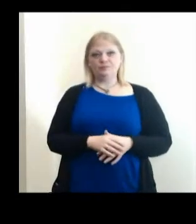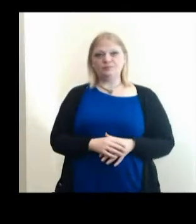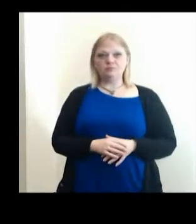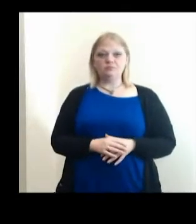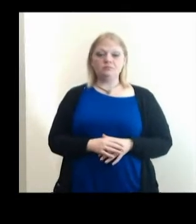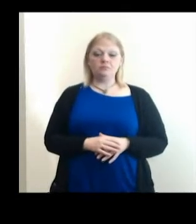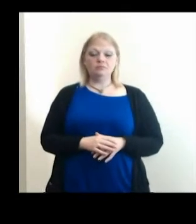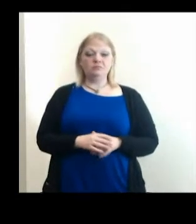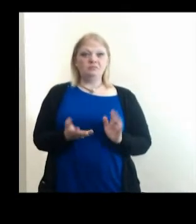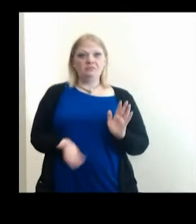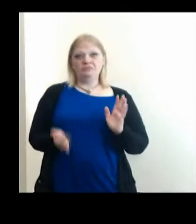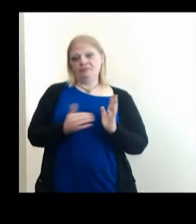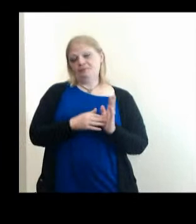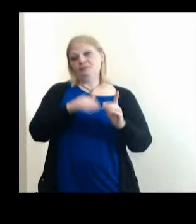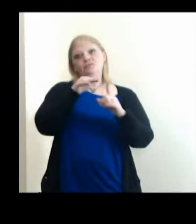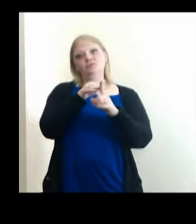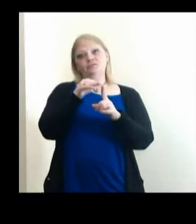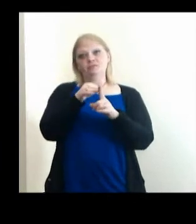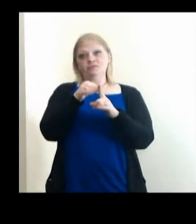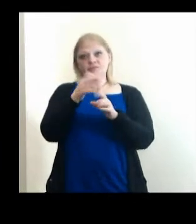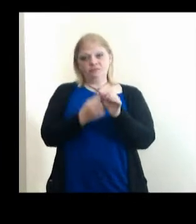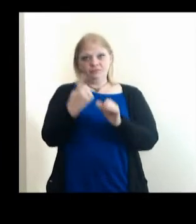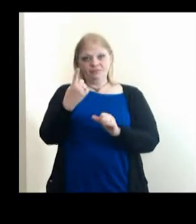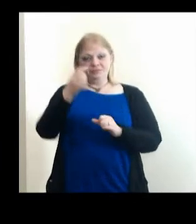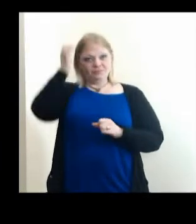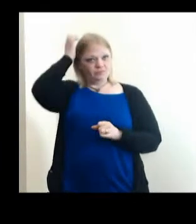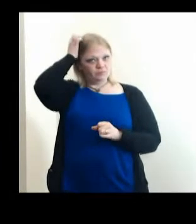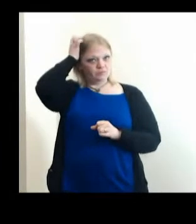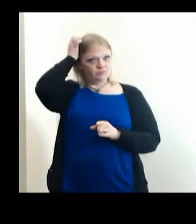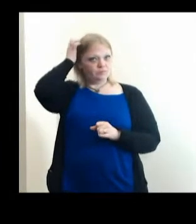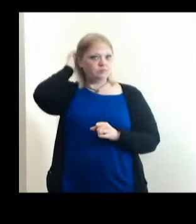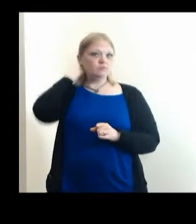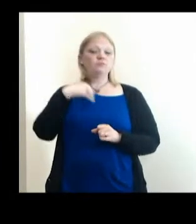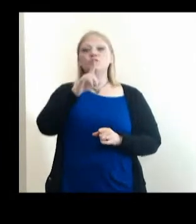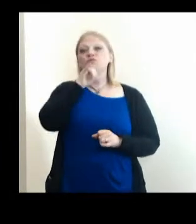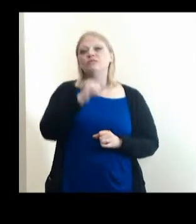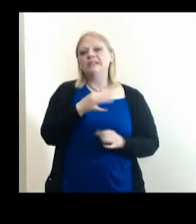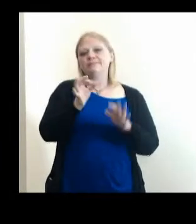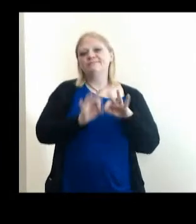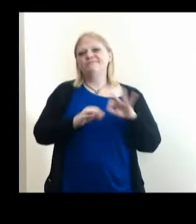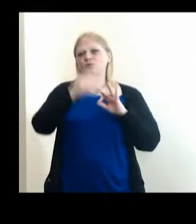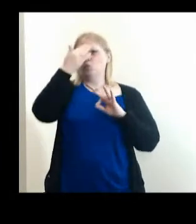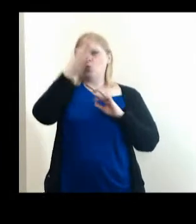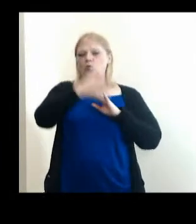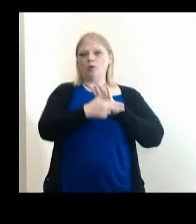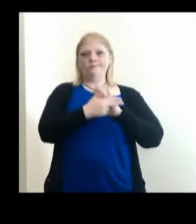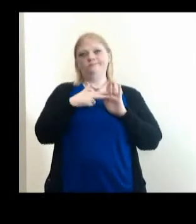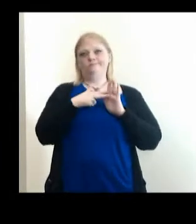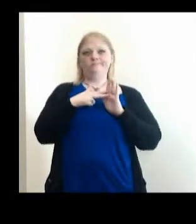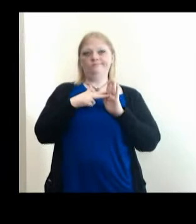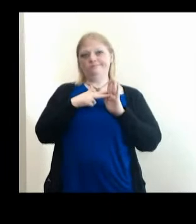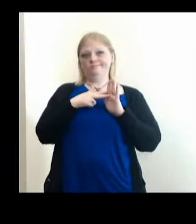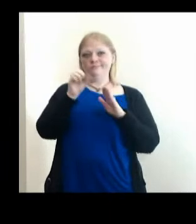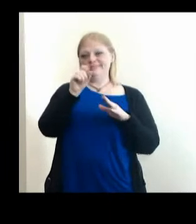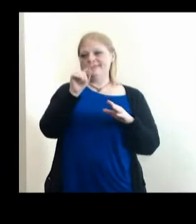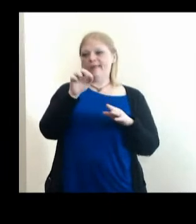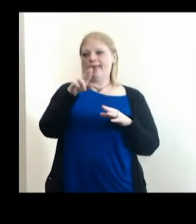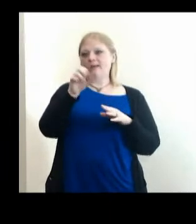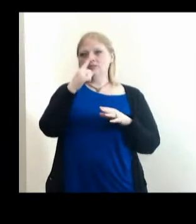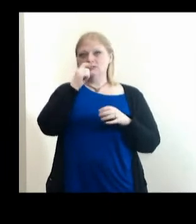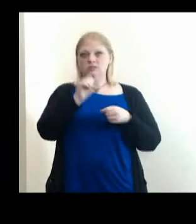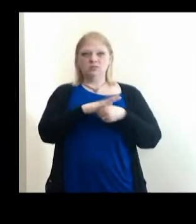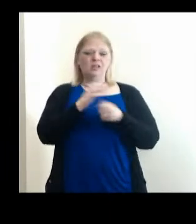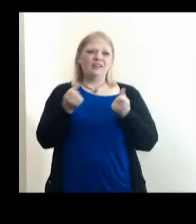And then again, want to remind everybody that it's really important to know your status for COVID-19. There is a lot of